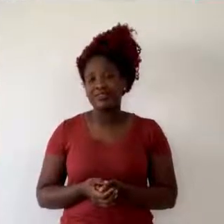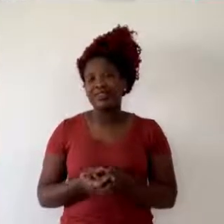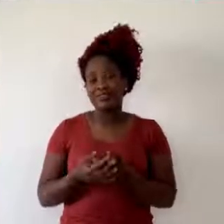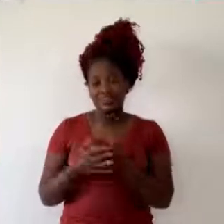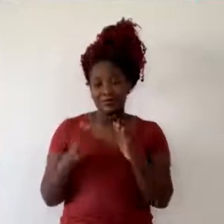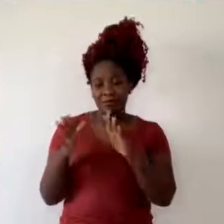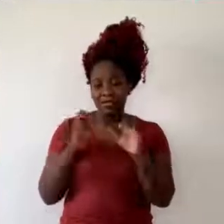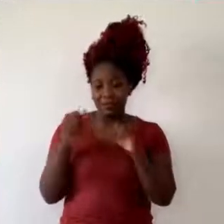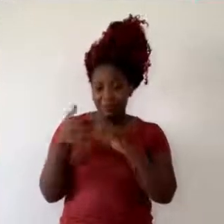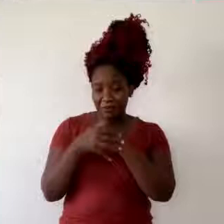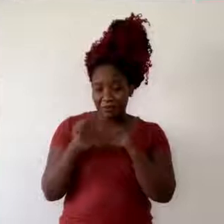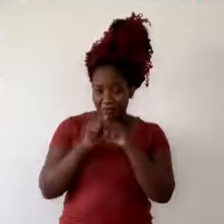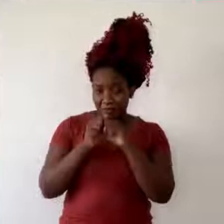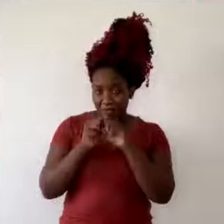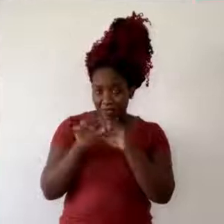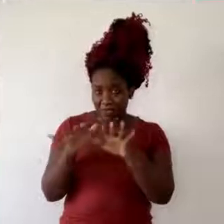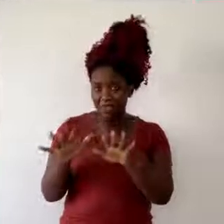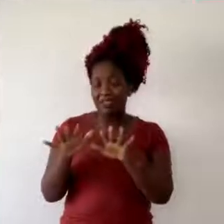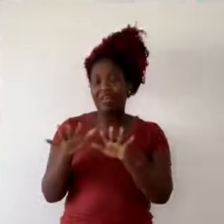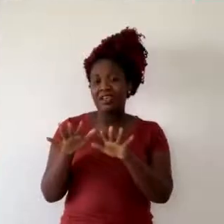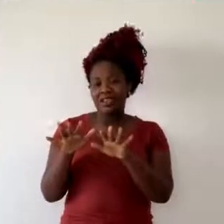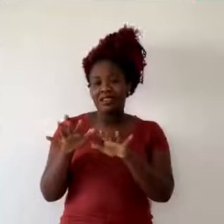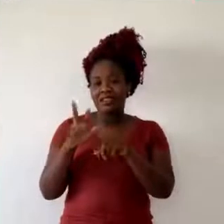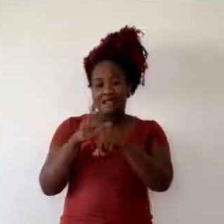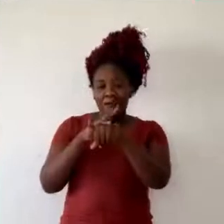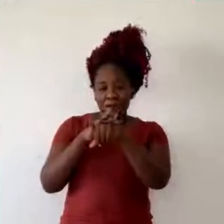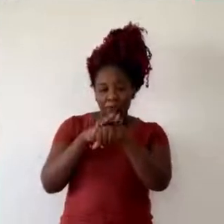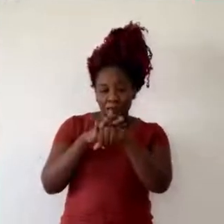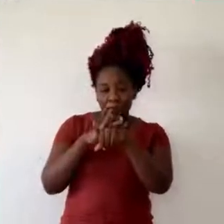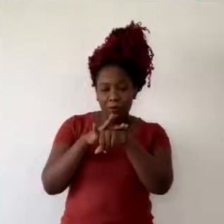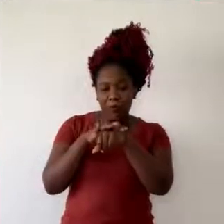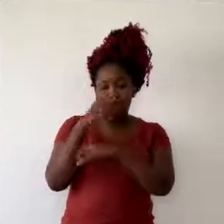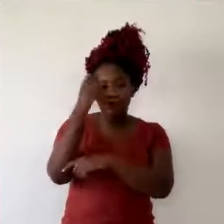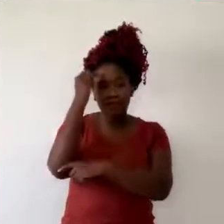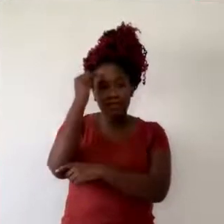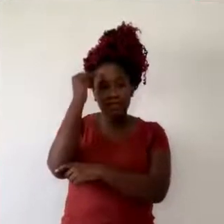the pandemic and a process of mental